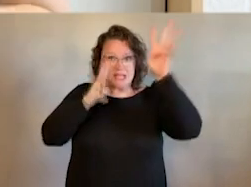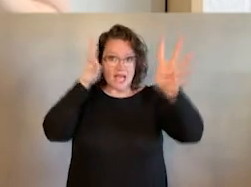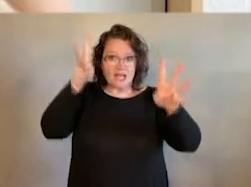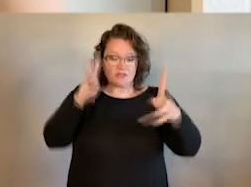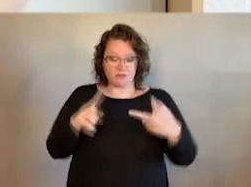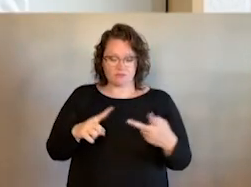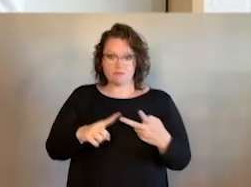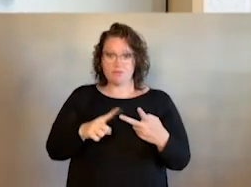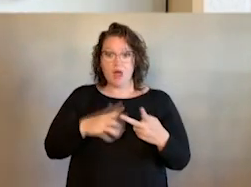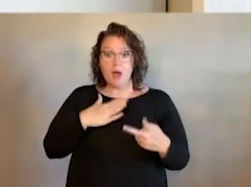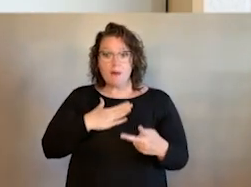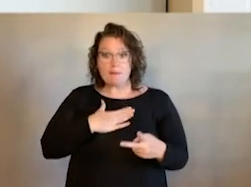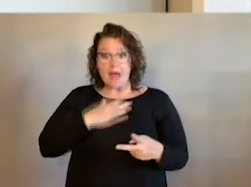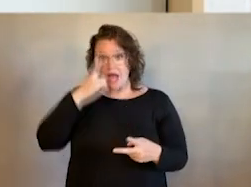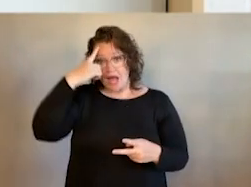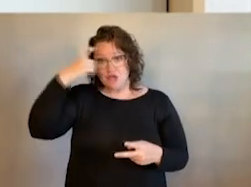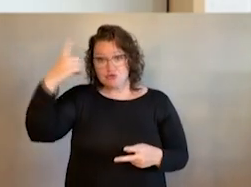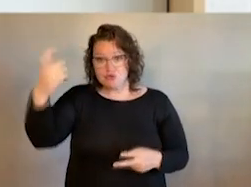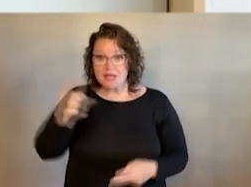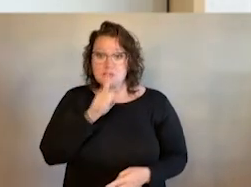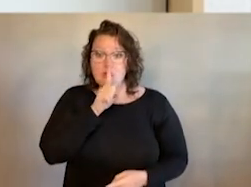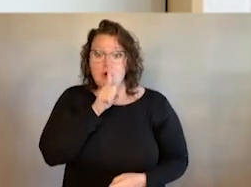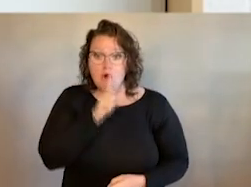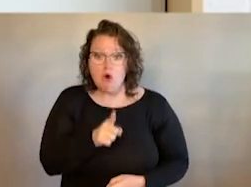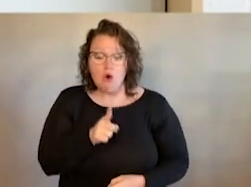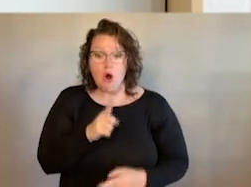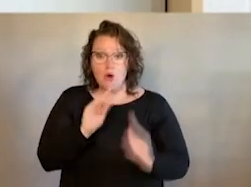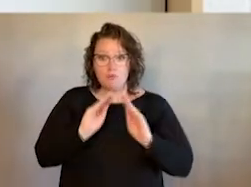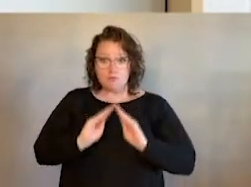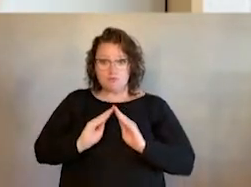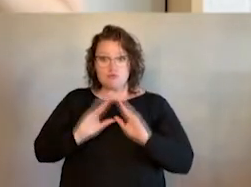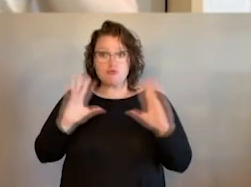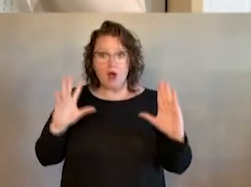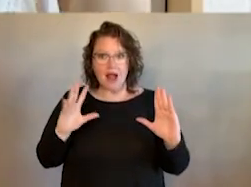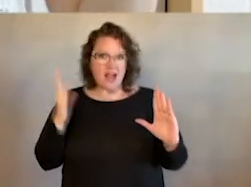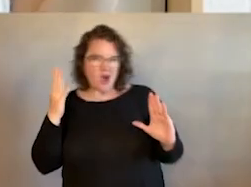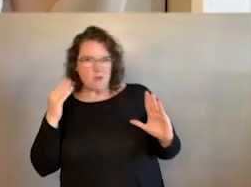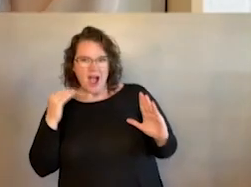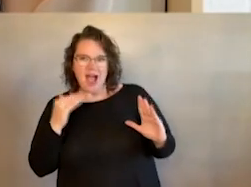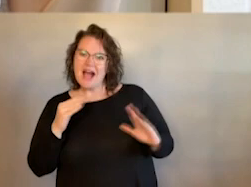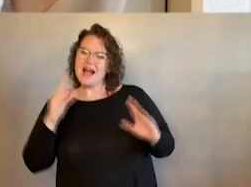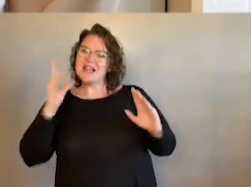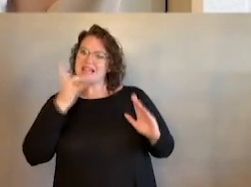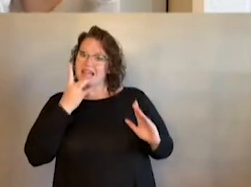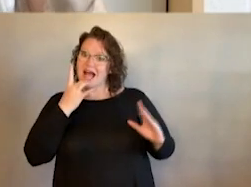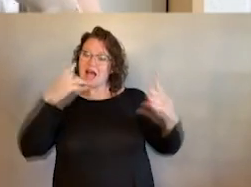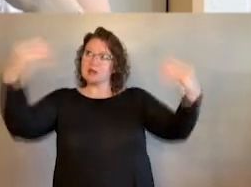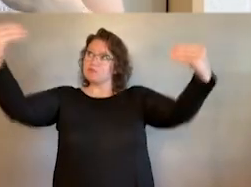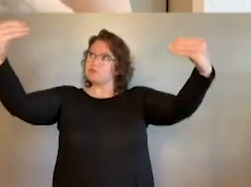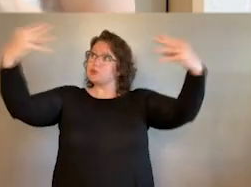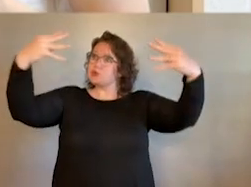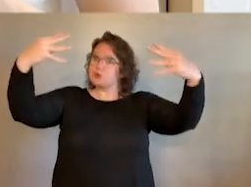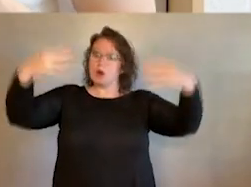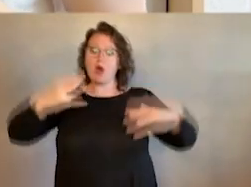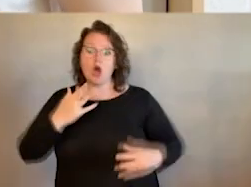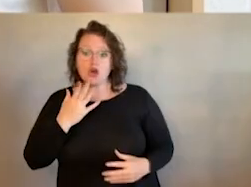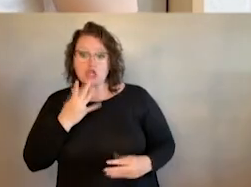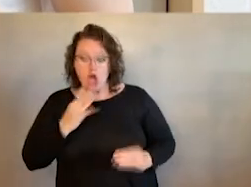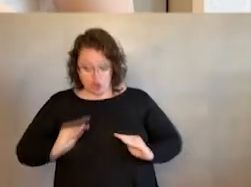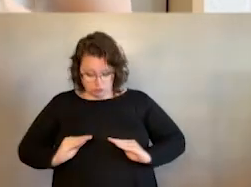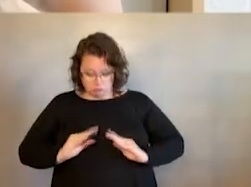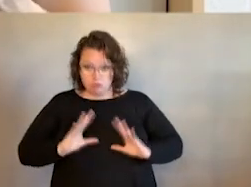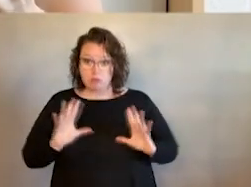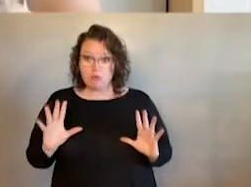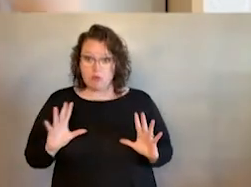are bright. Those bright stage lights that I saw in my dream, the bright colors of the costumes. My dreams